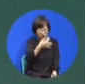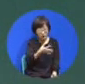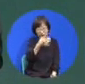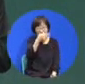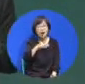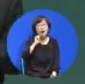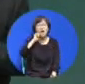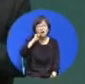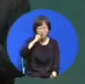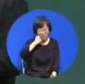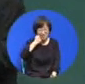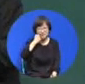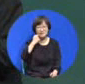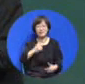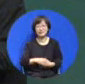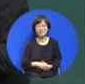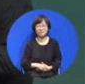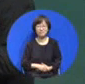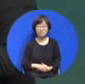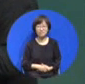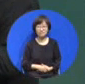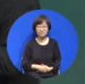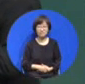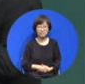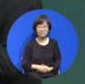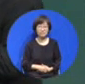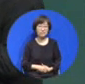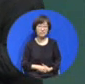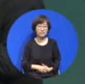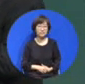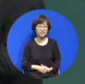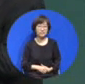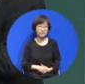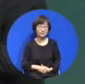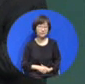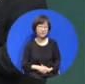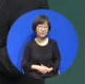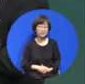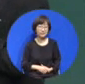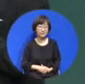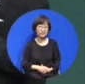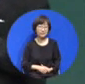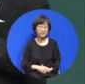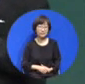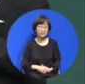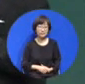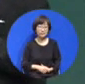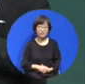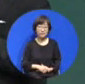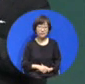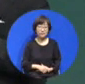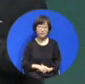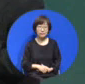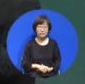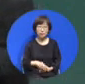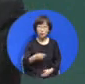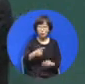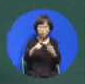an adolescent really crumbles down in their teenage life, to bring them back into restoration, it takes so much